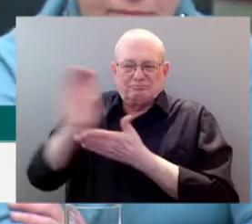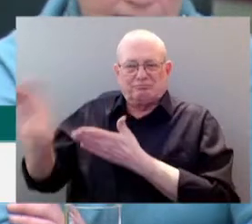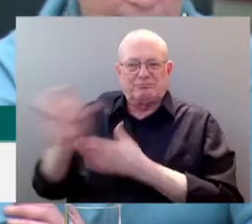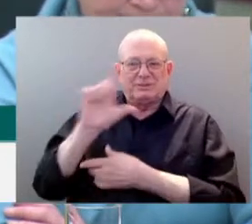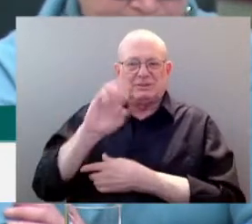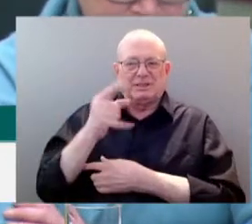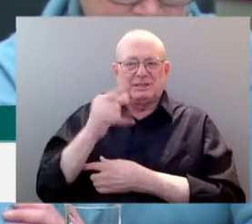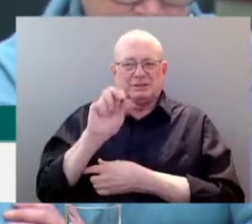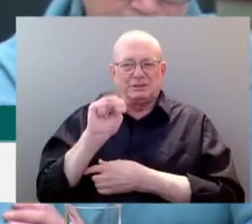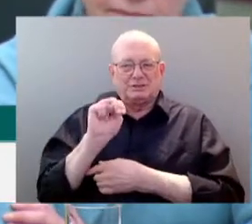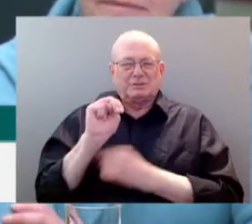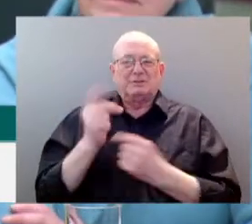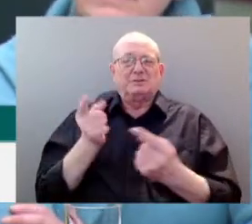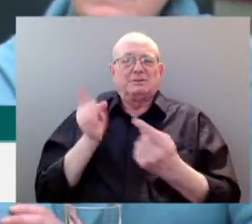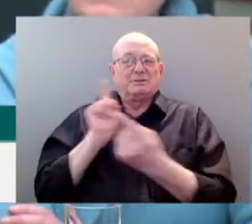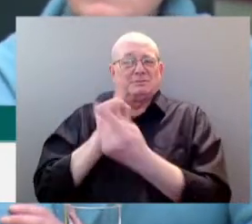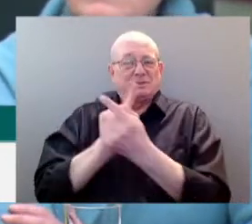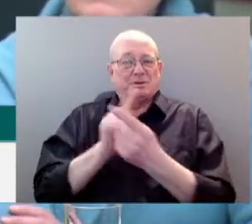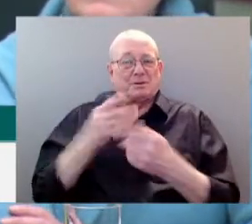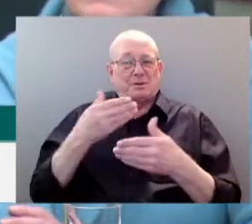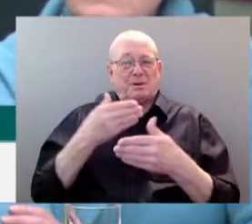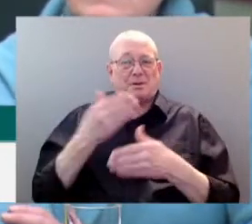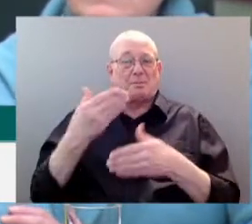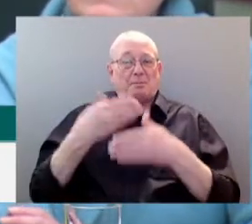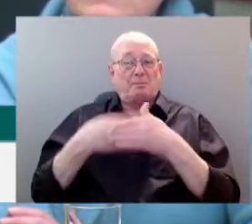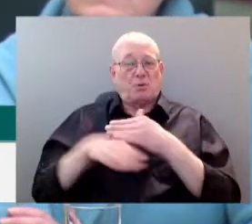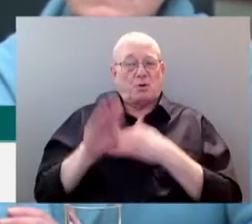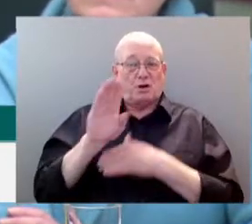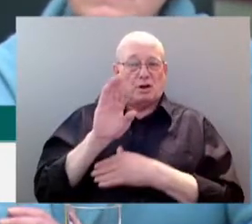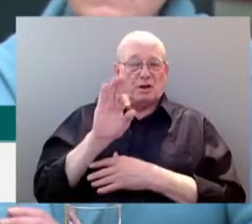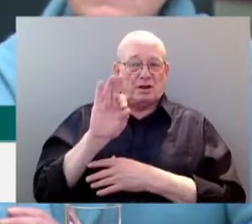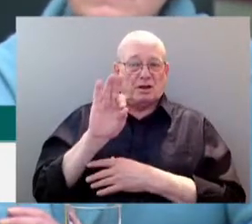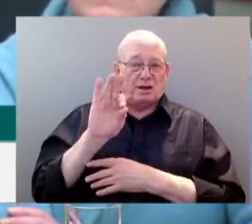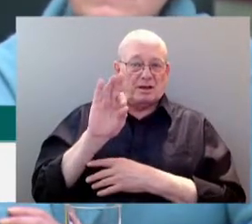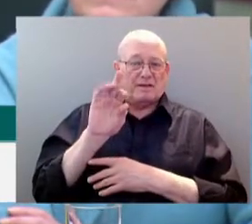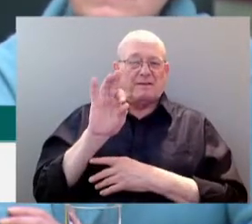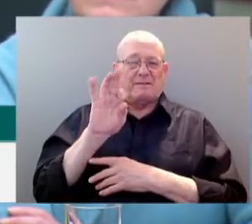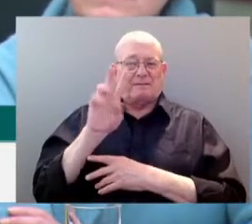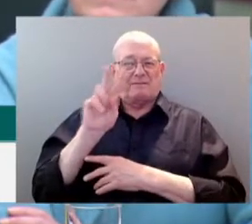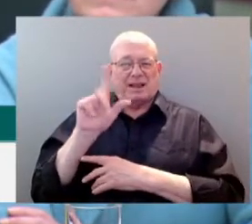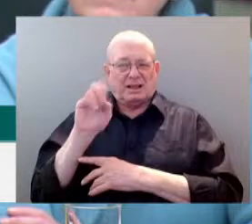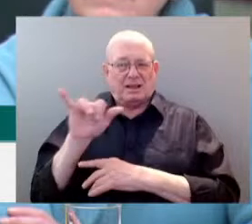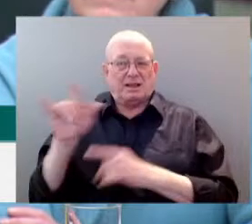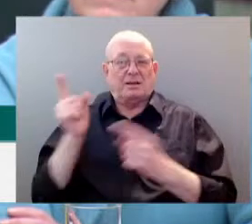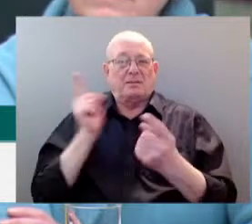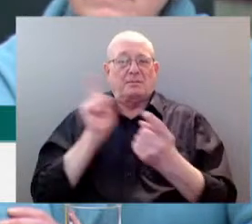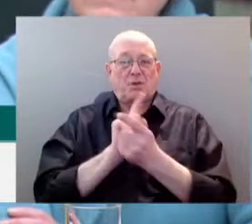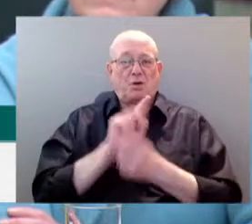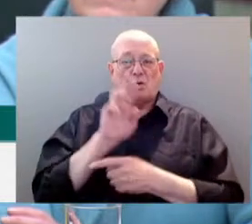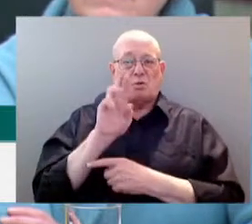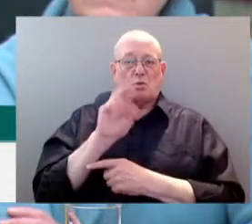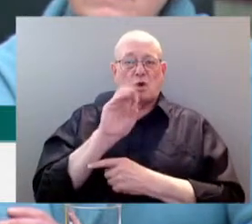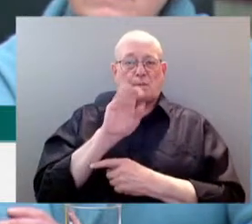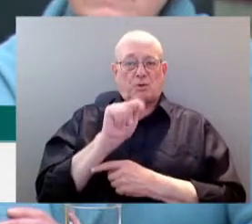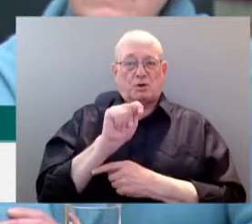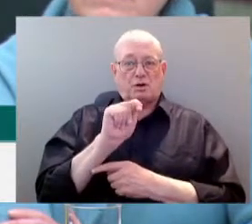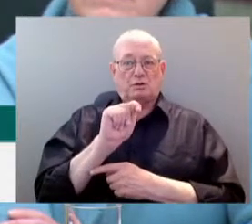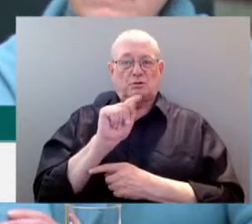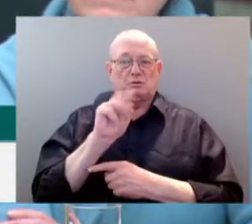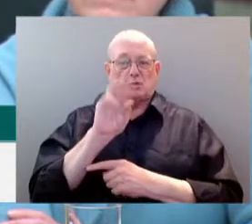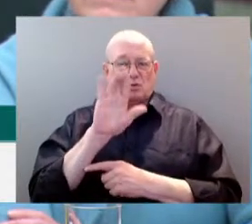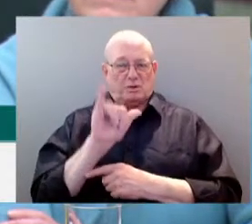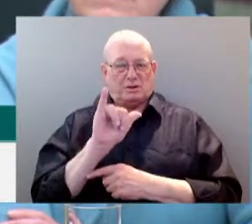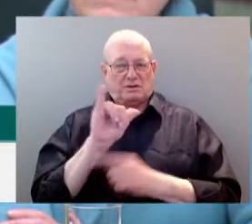20s and after two years they were wed and moved to emont the next 35 years were filled with Adventures of being a devoted